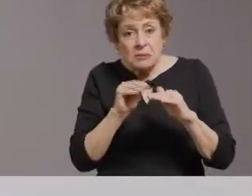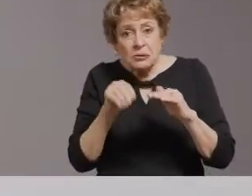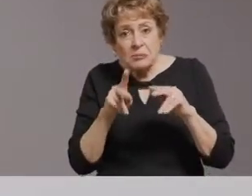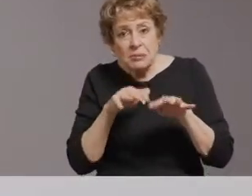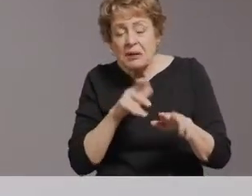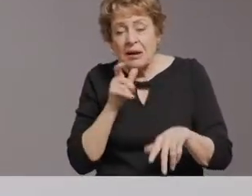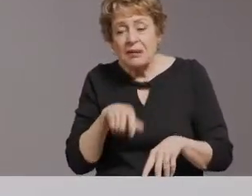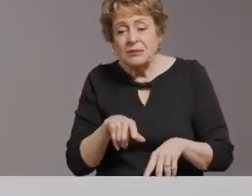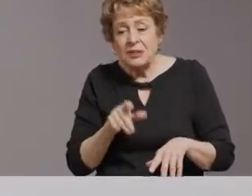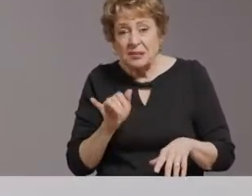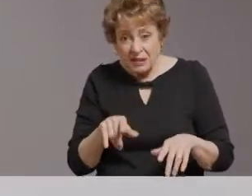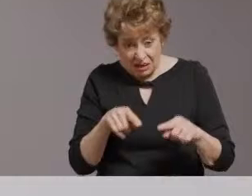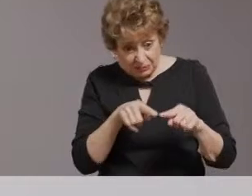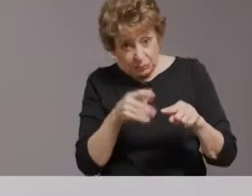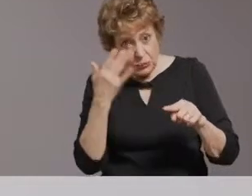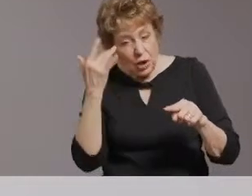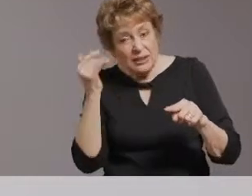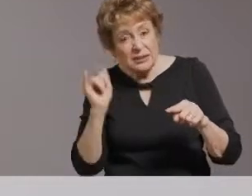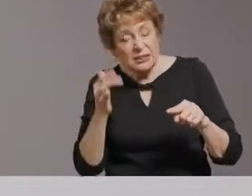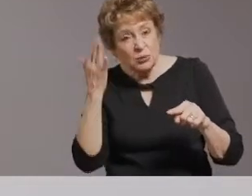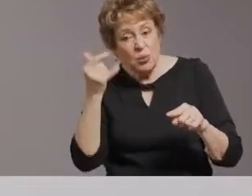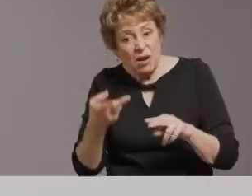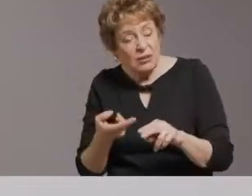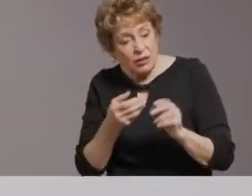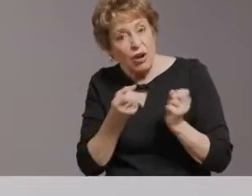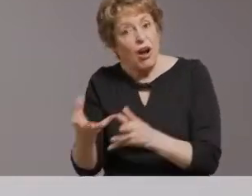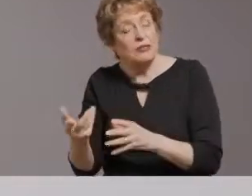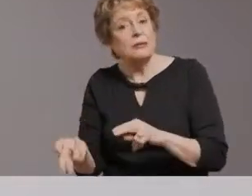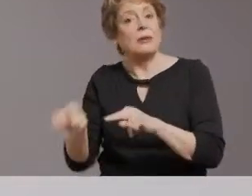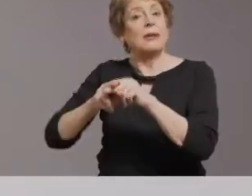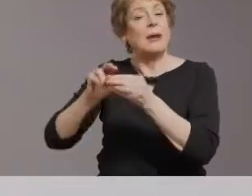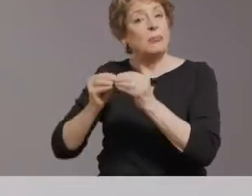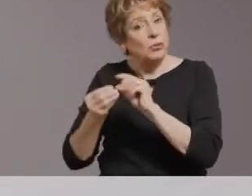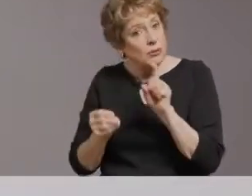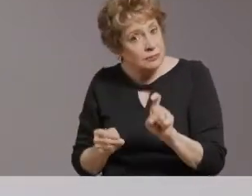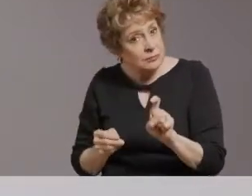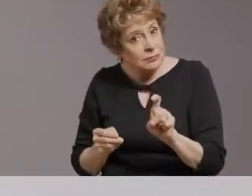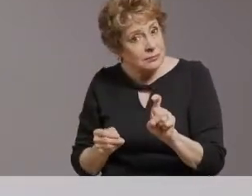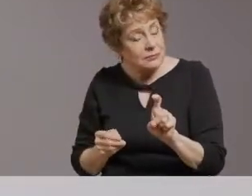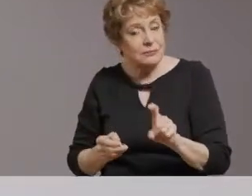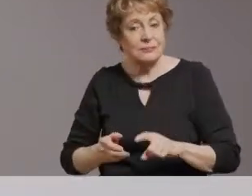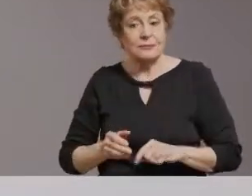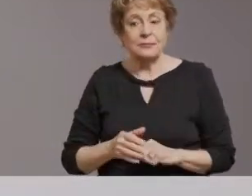more COVID-19 patients, COVID-19 positive folks